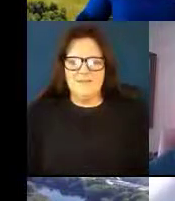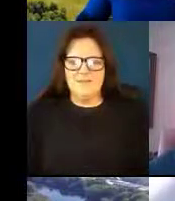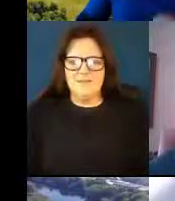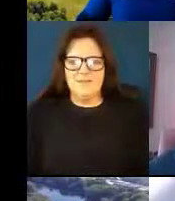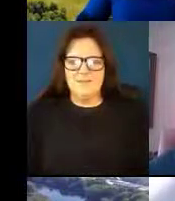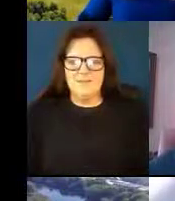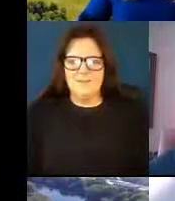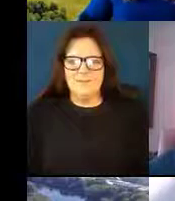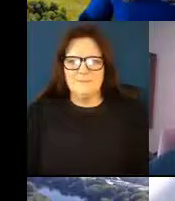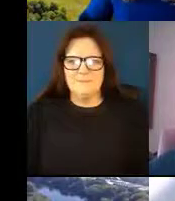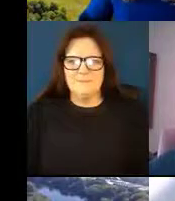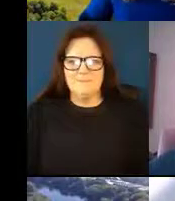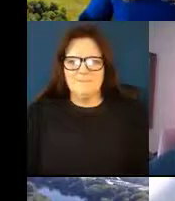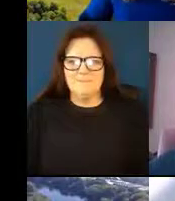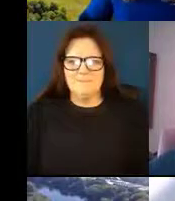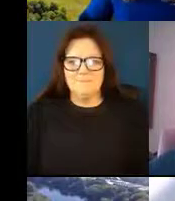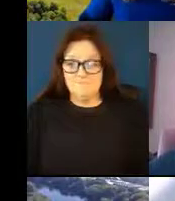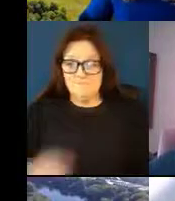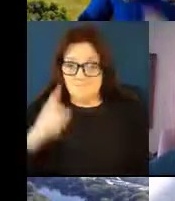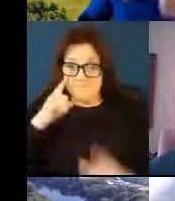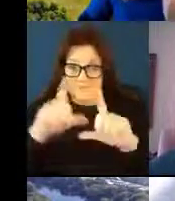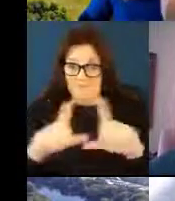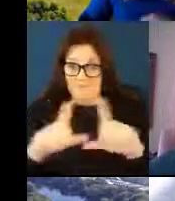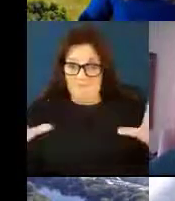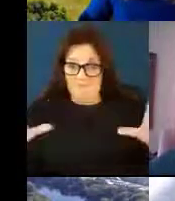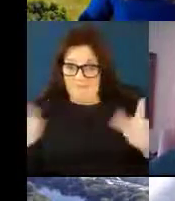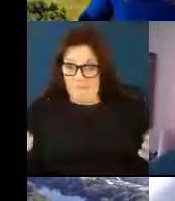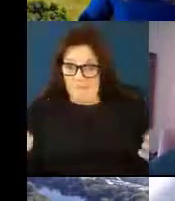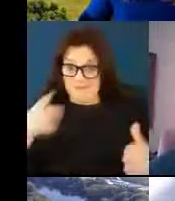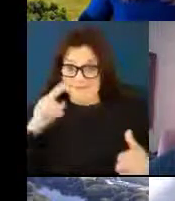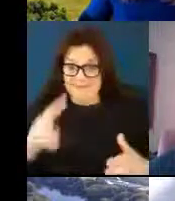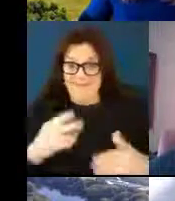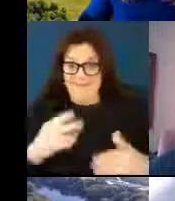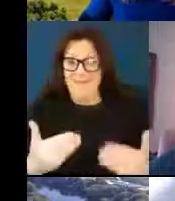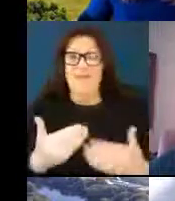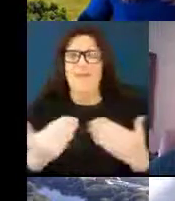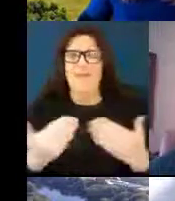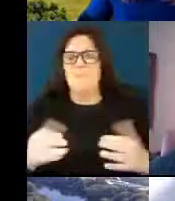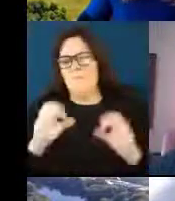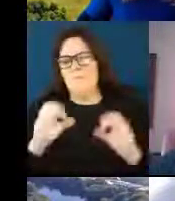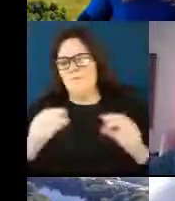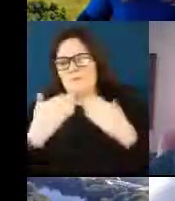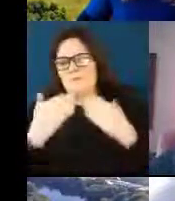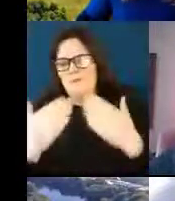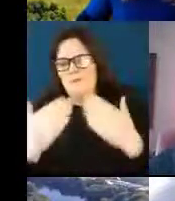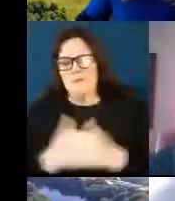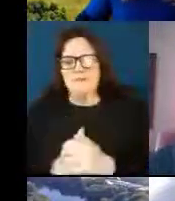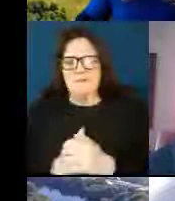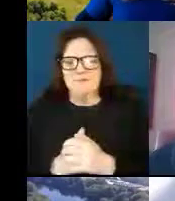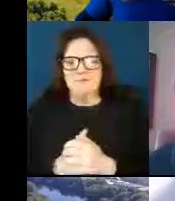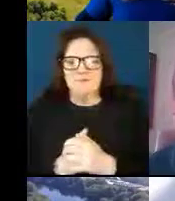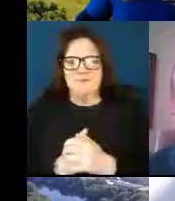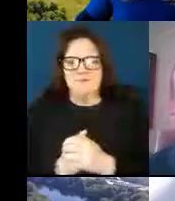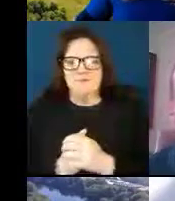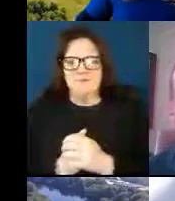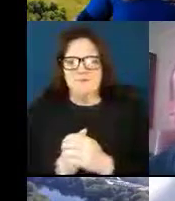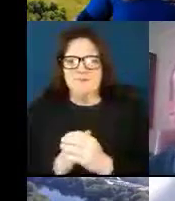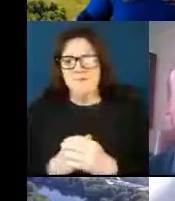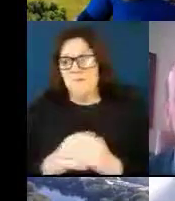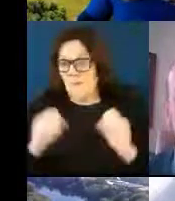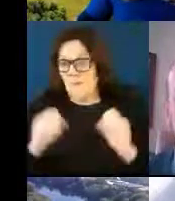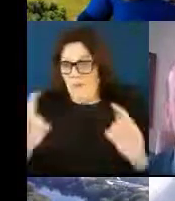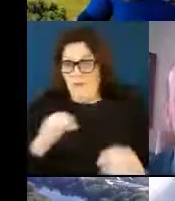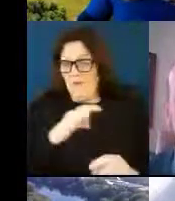moment. So you're on it there? Perfect. Thank you, Sean. Okay, good stuff.